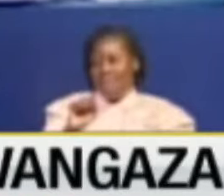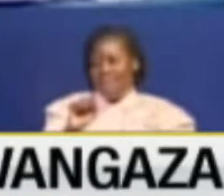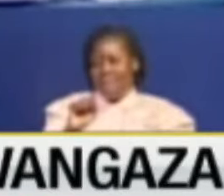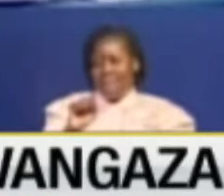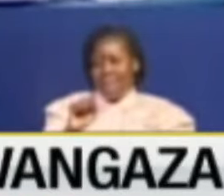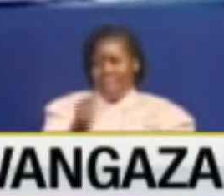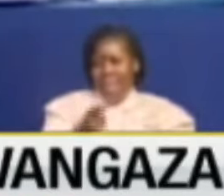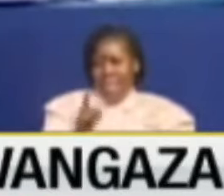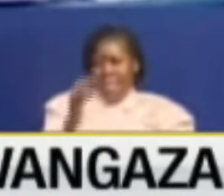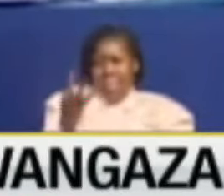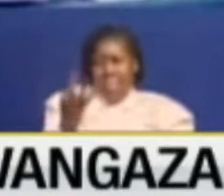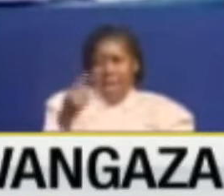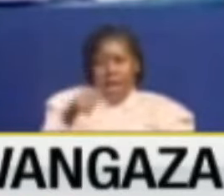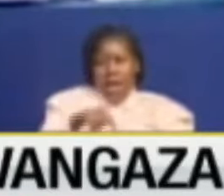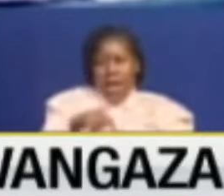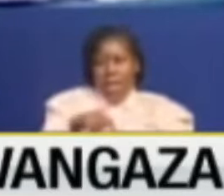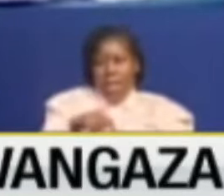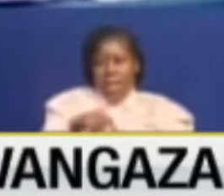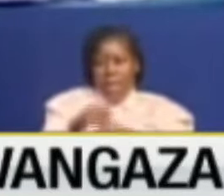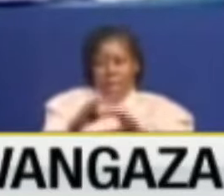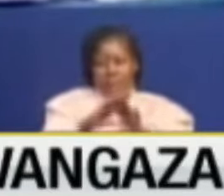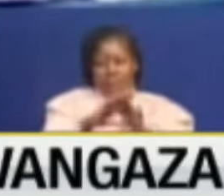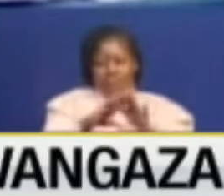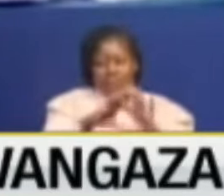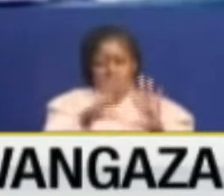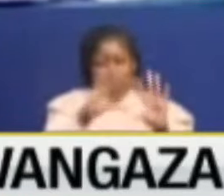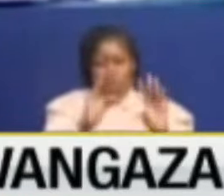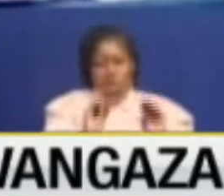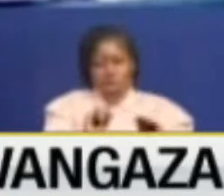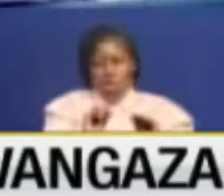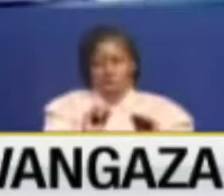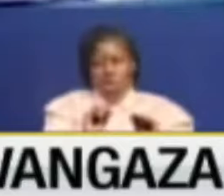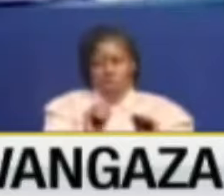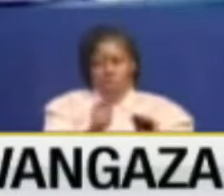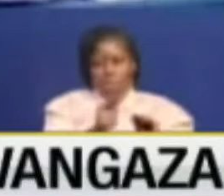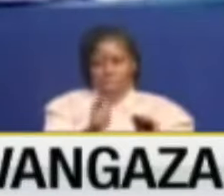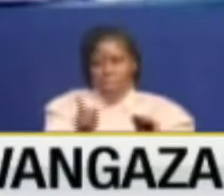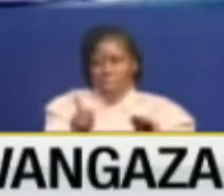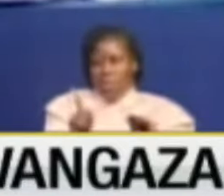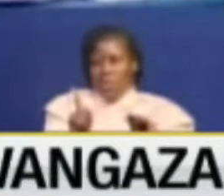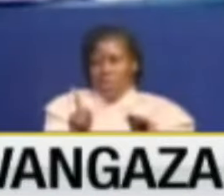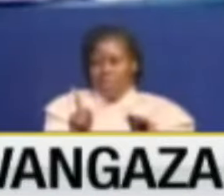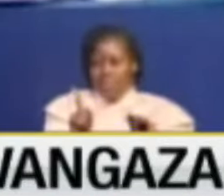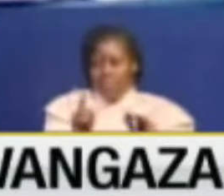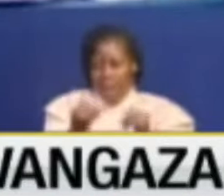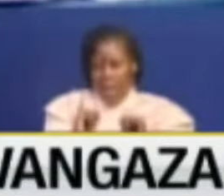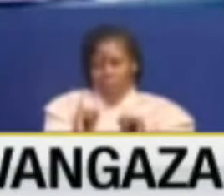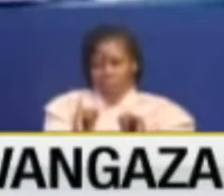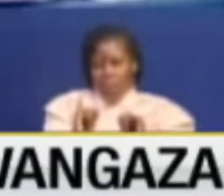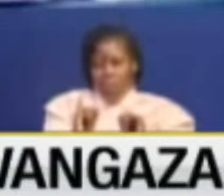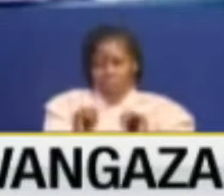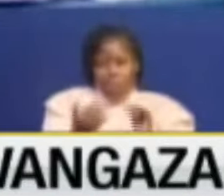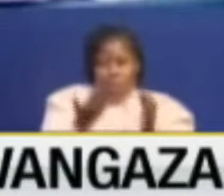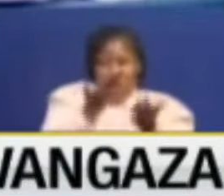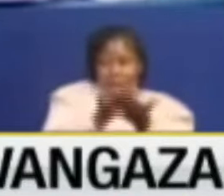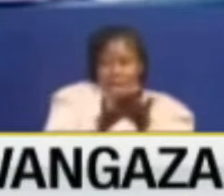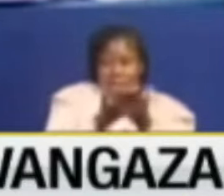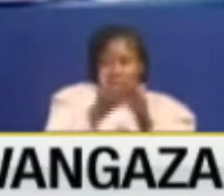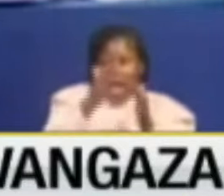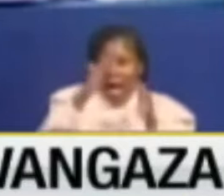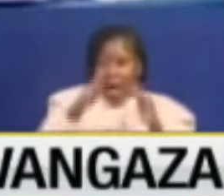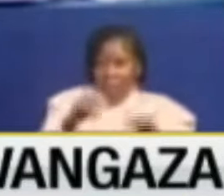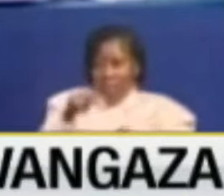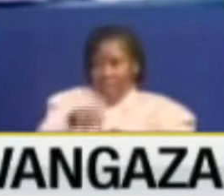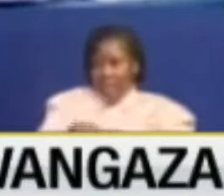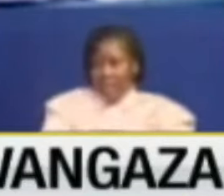although it is the third time in total for those attempts to reach this House. It means, Mr.